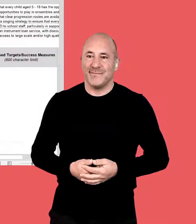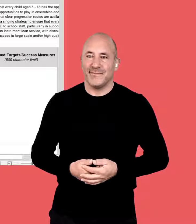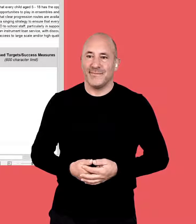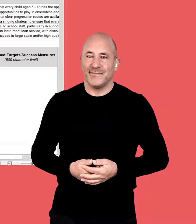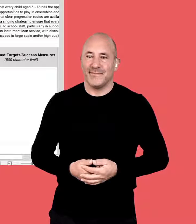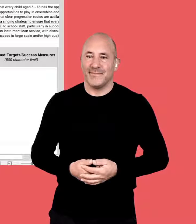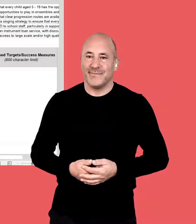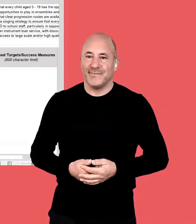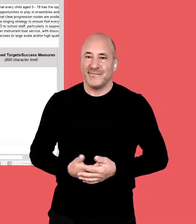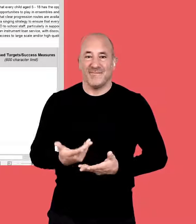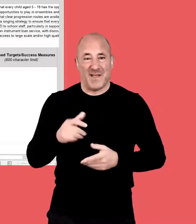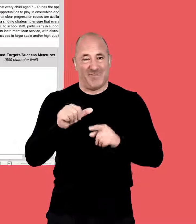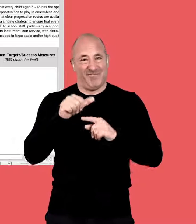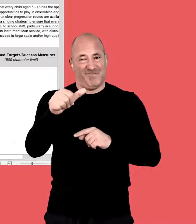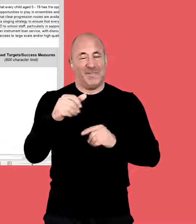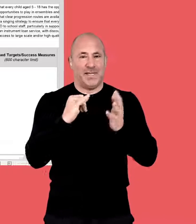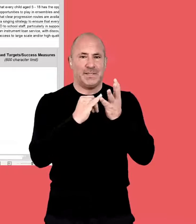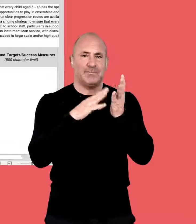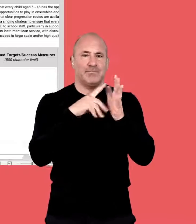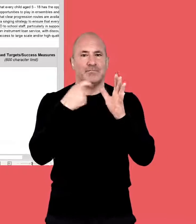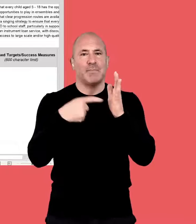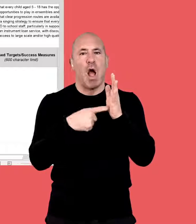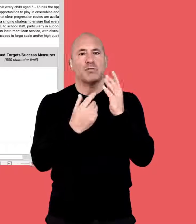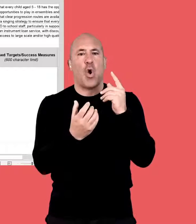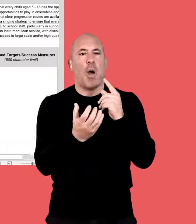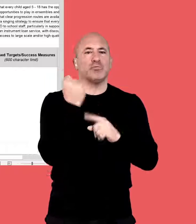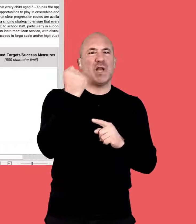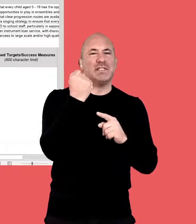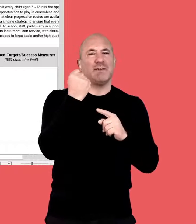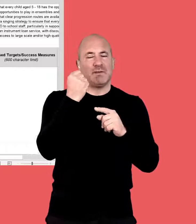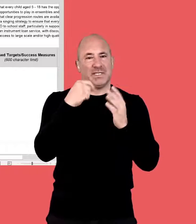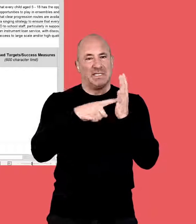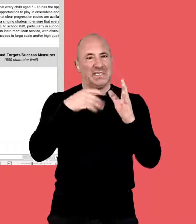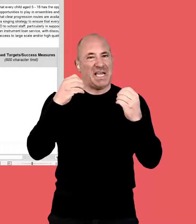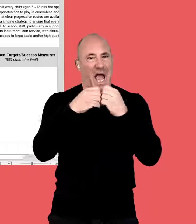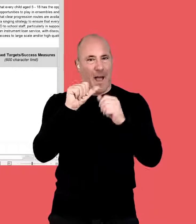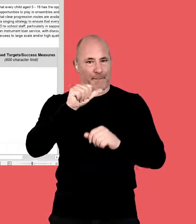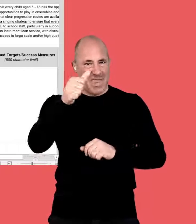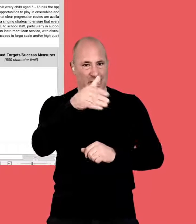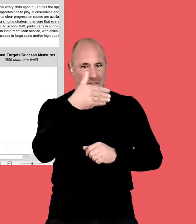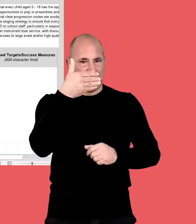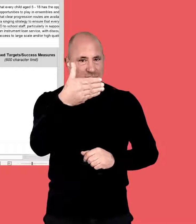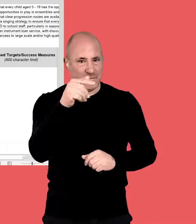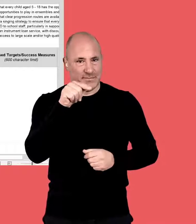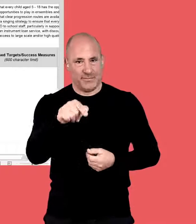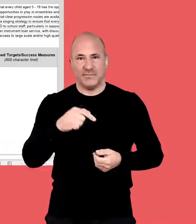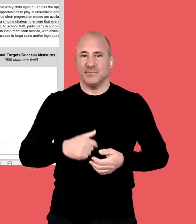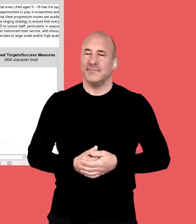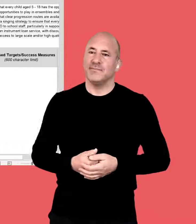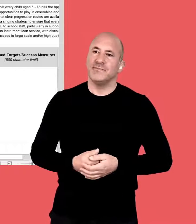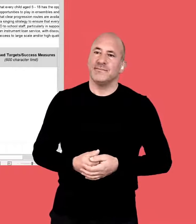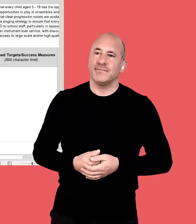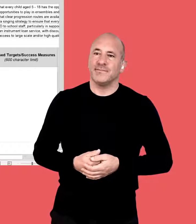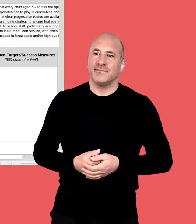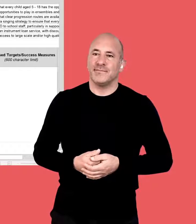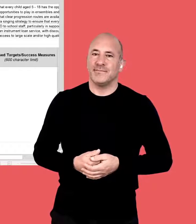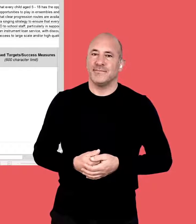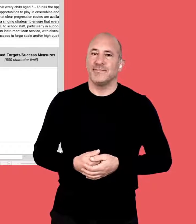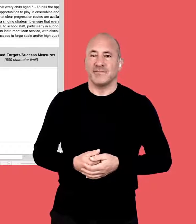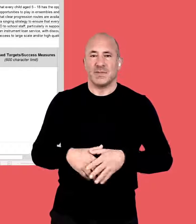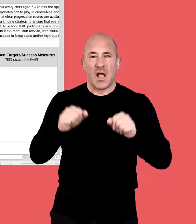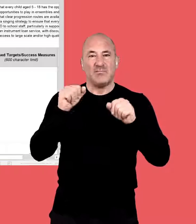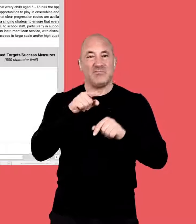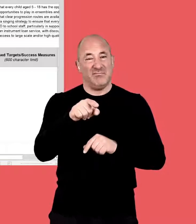We will now move on to look specifically at the Smart Objectives Setting tab. To start